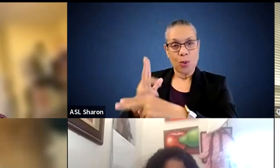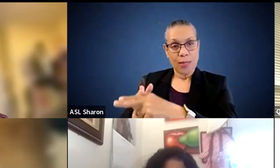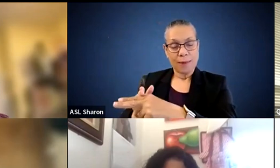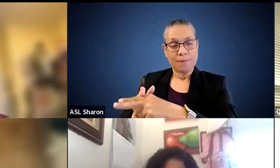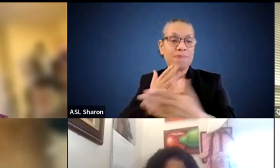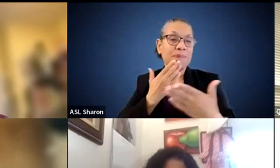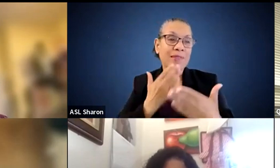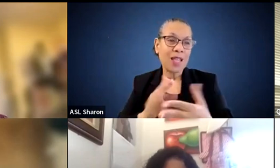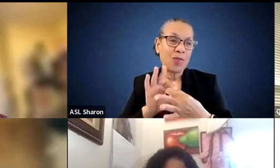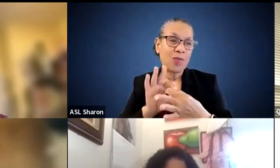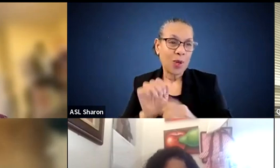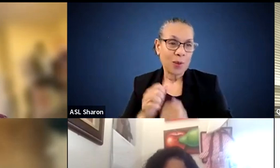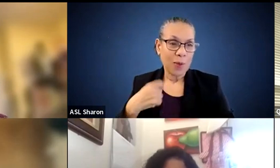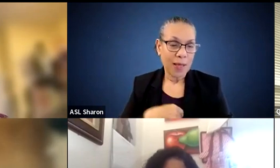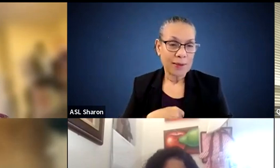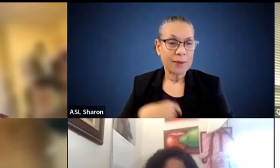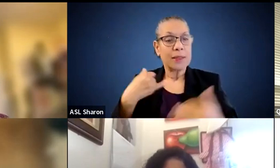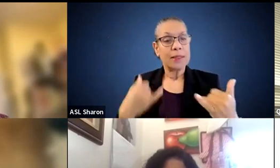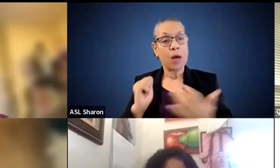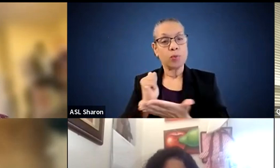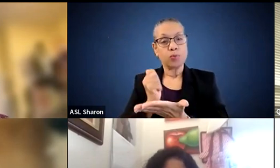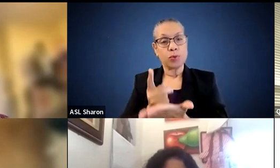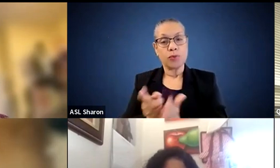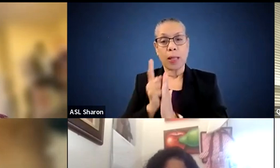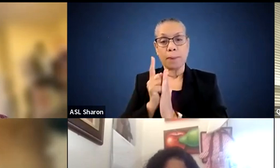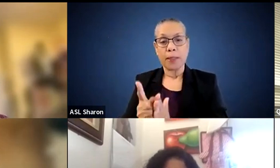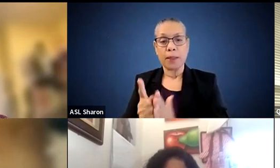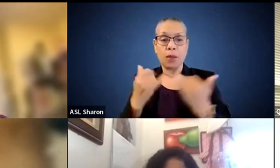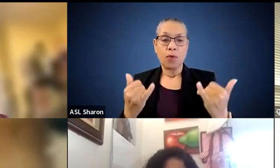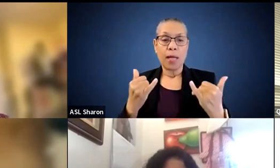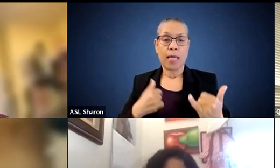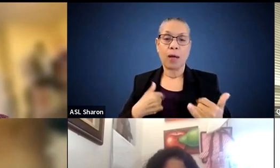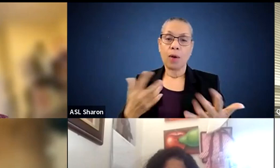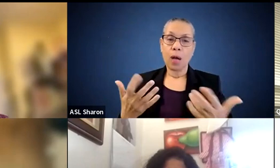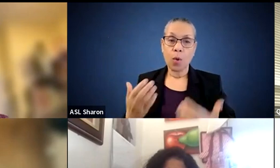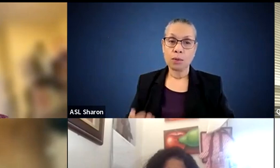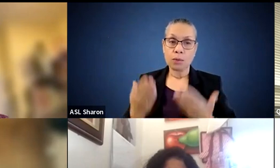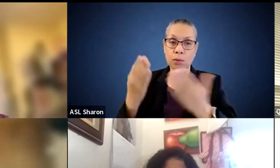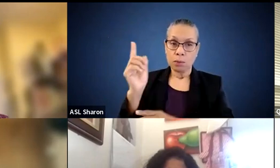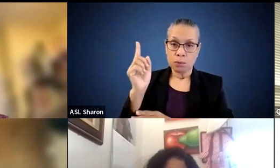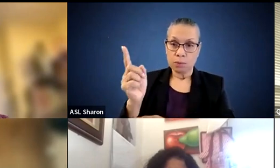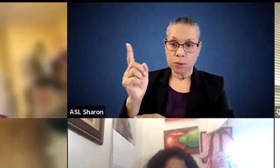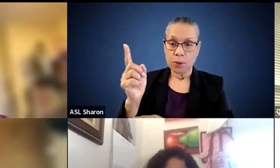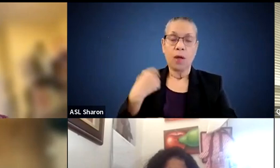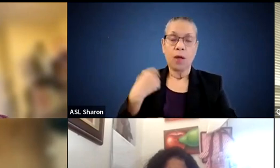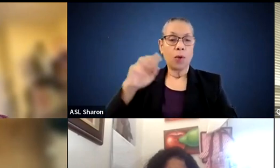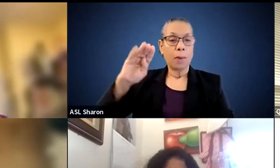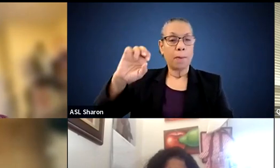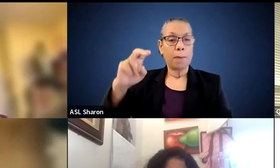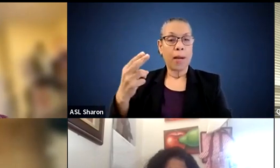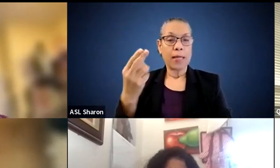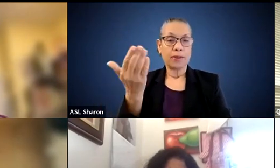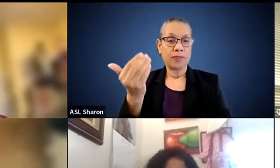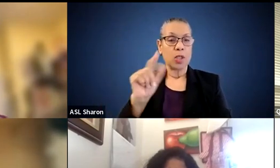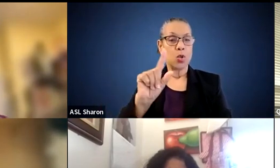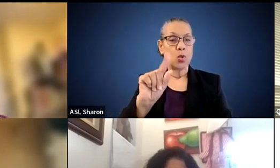we will begin with the approval of minutes this time I would like to entertain a motion to approve the minutes of the March 15